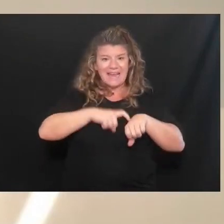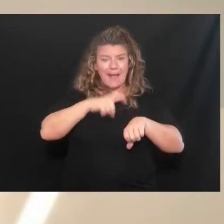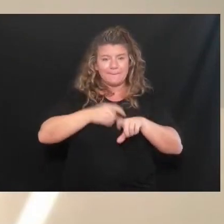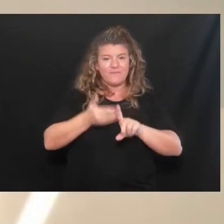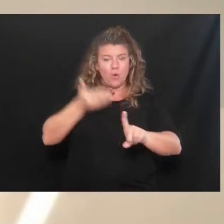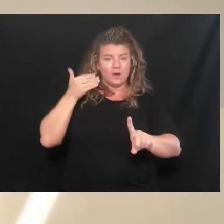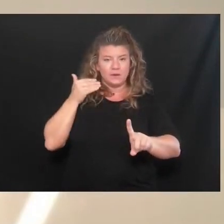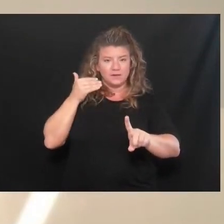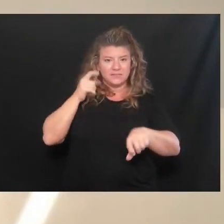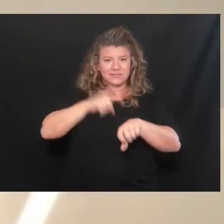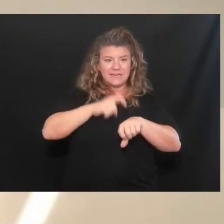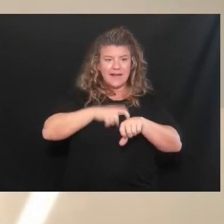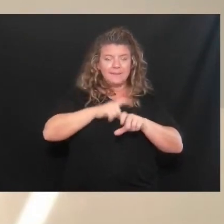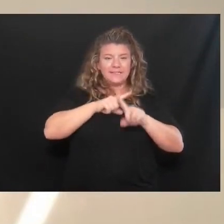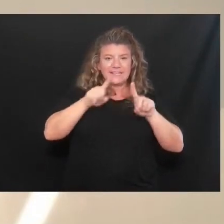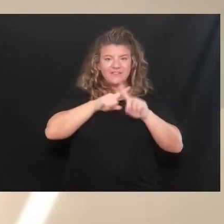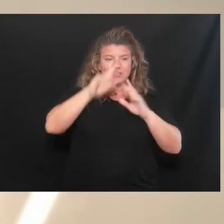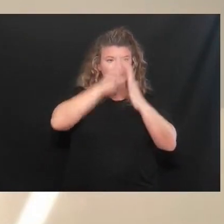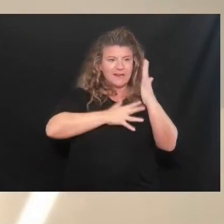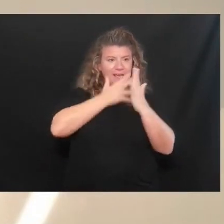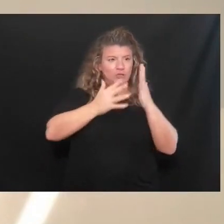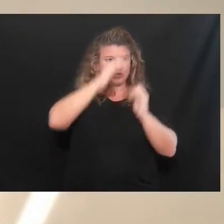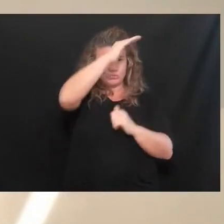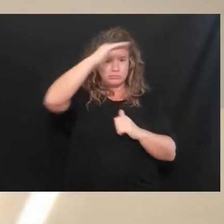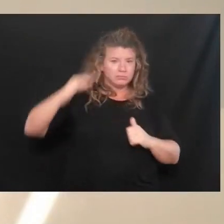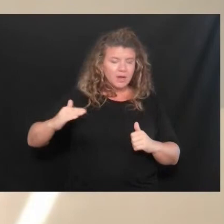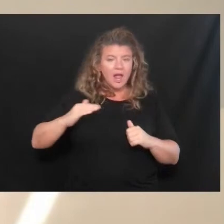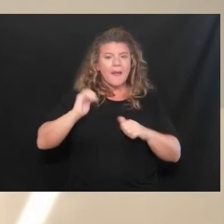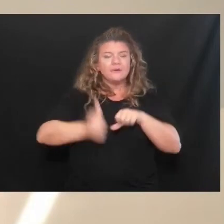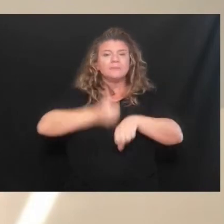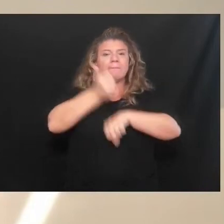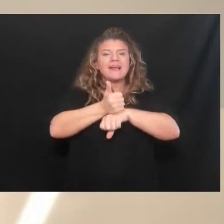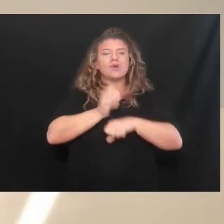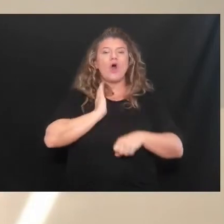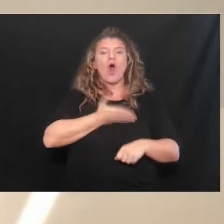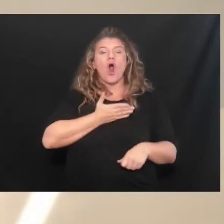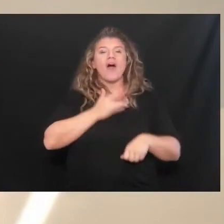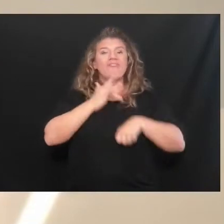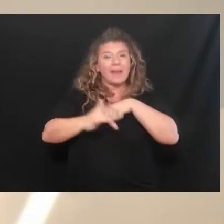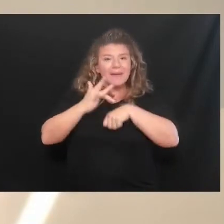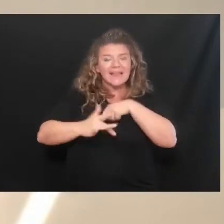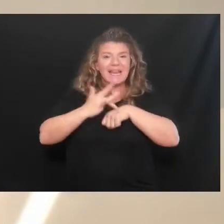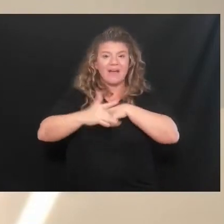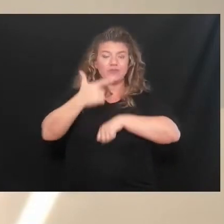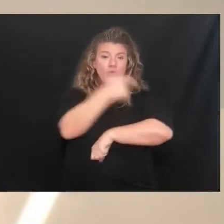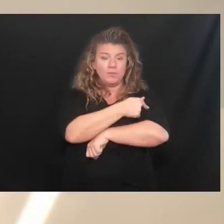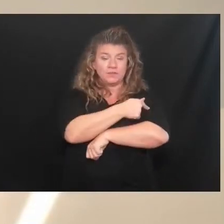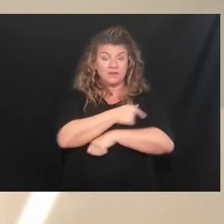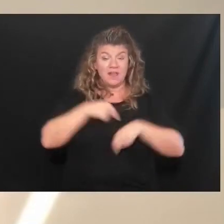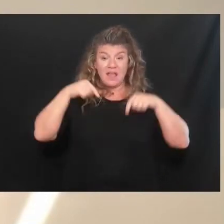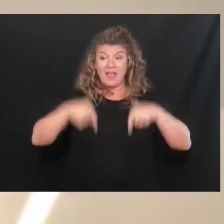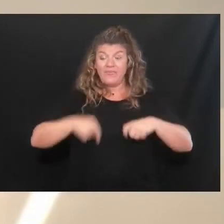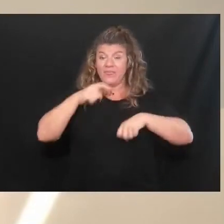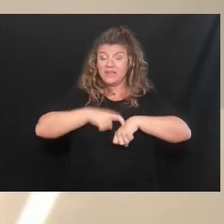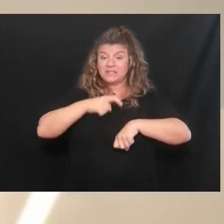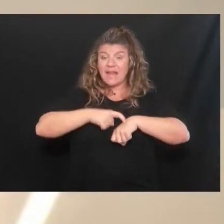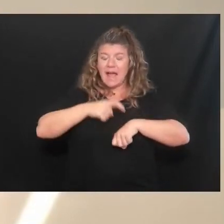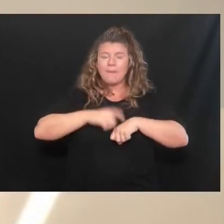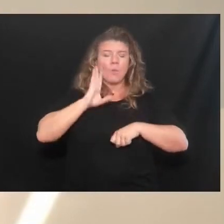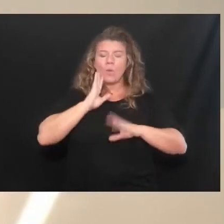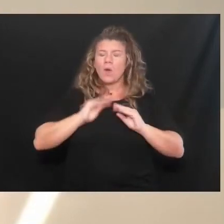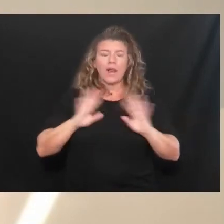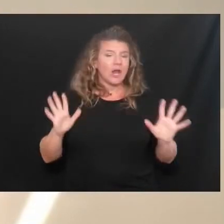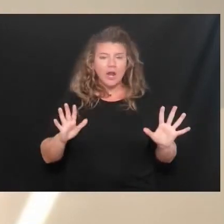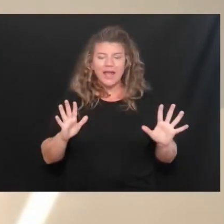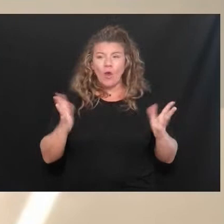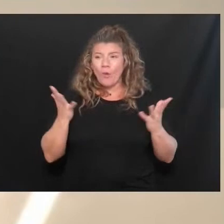time was because of total availability of doses. So this time, while we will clearly, and we